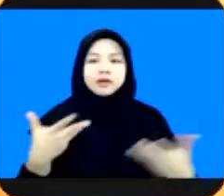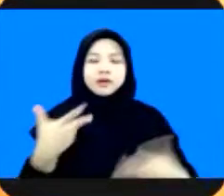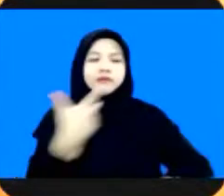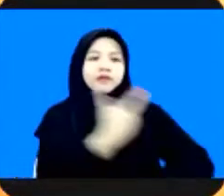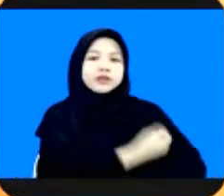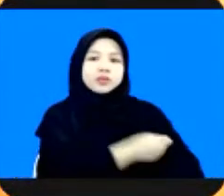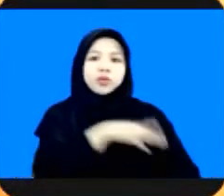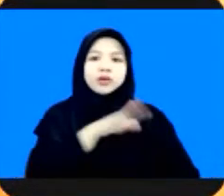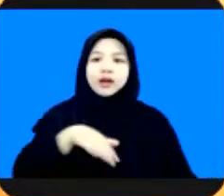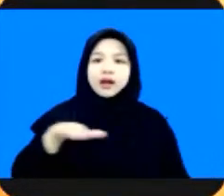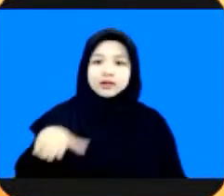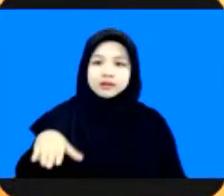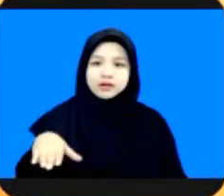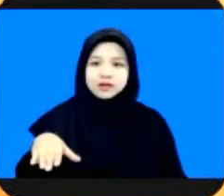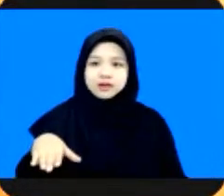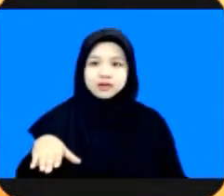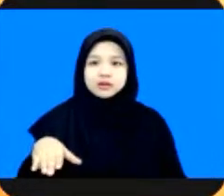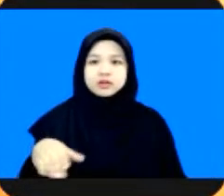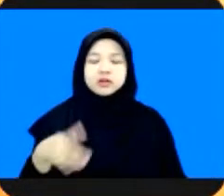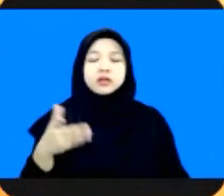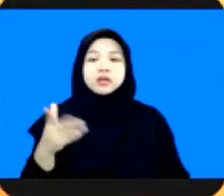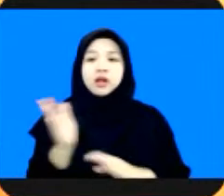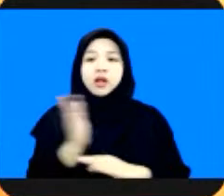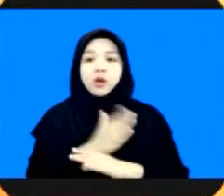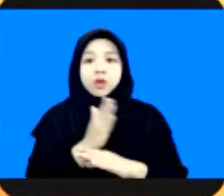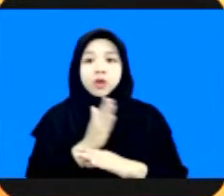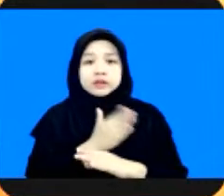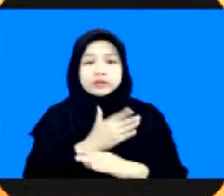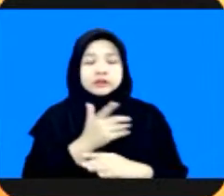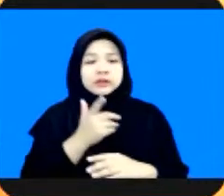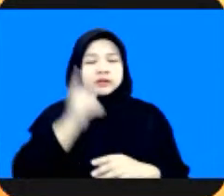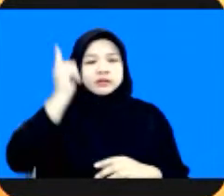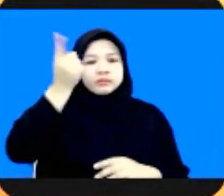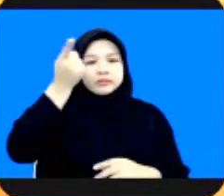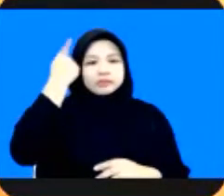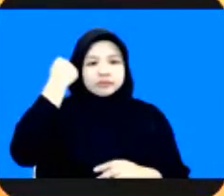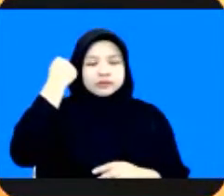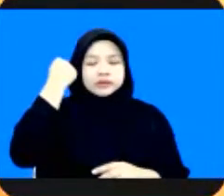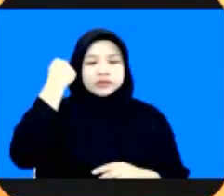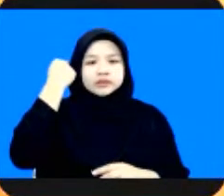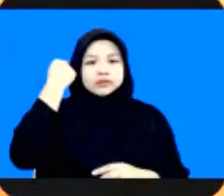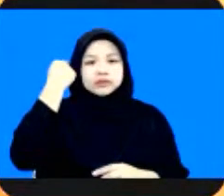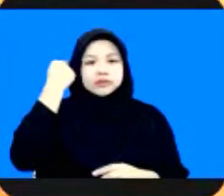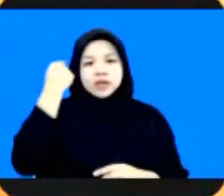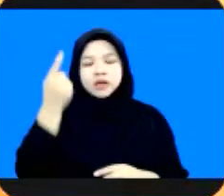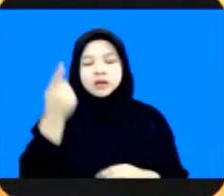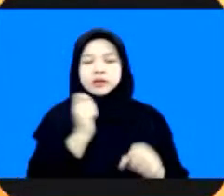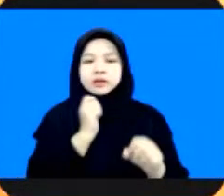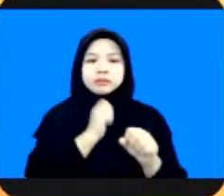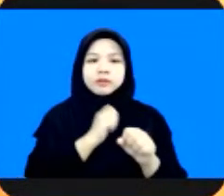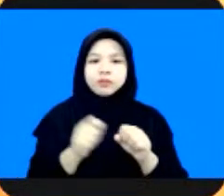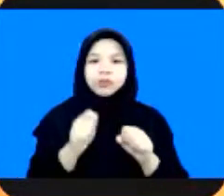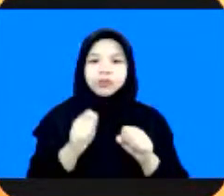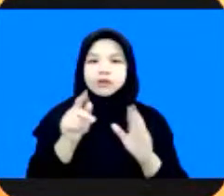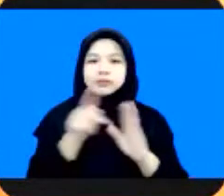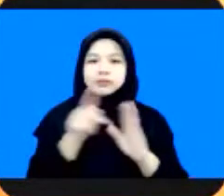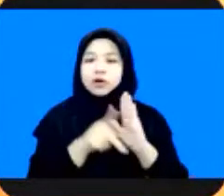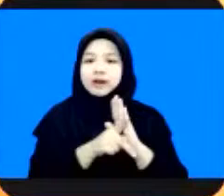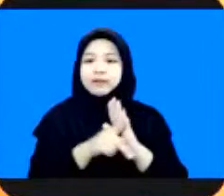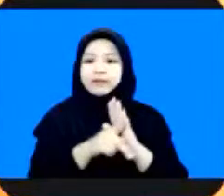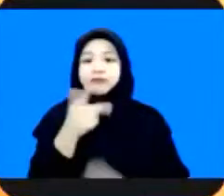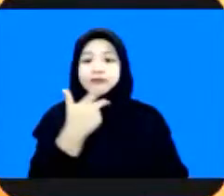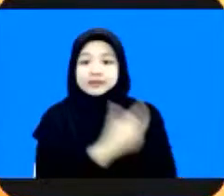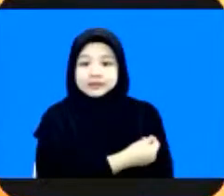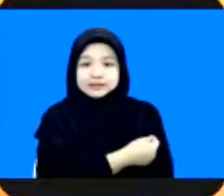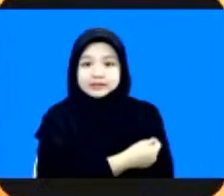beginning, before the government rolled out the COVID-19 vaccination program, UNICEF together with WHO,